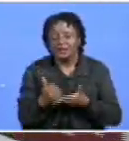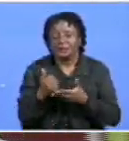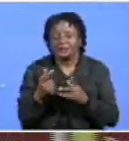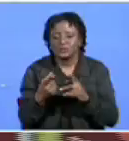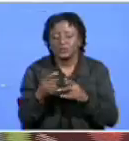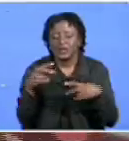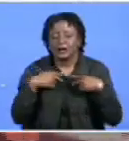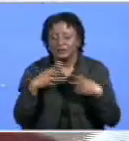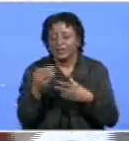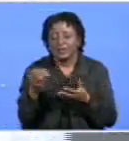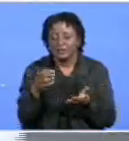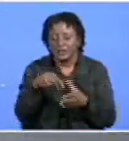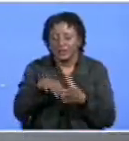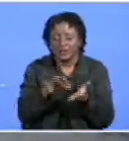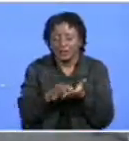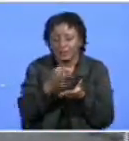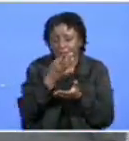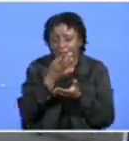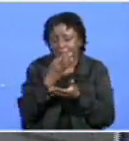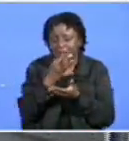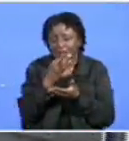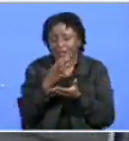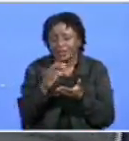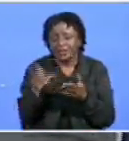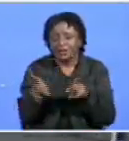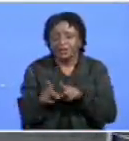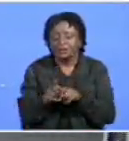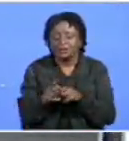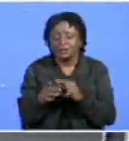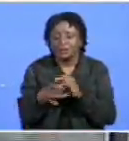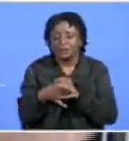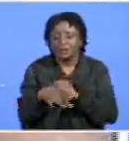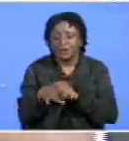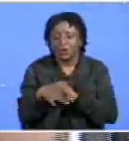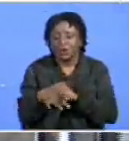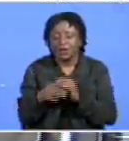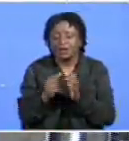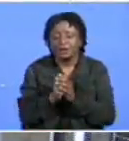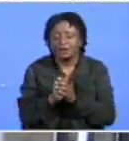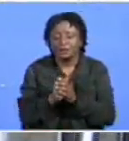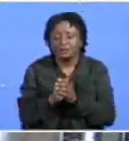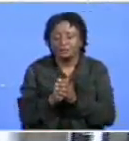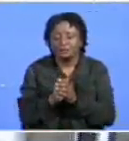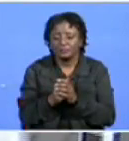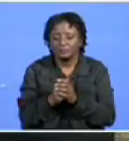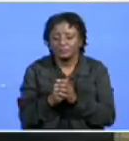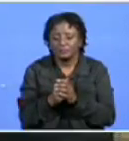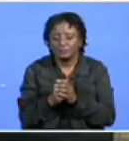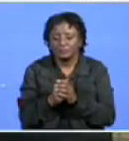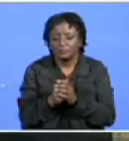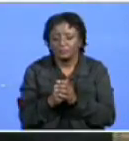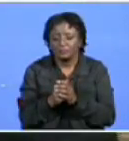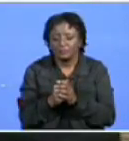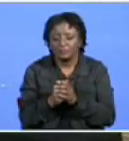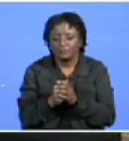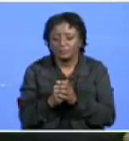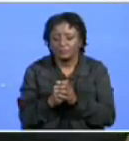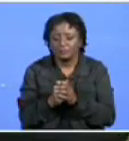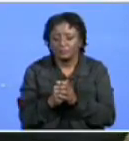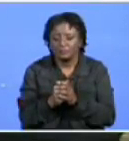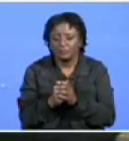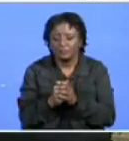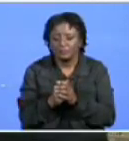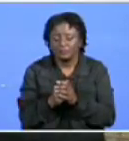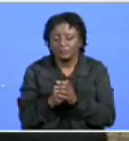also in the oil. Sea moss, which offers 92 minerals, but also it's good